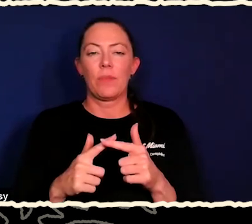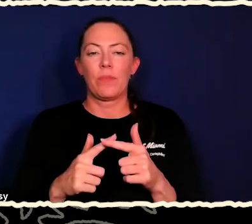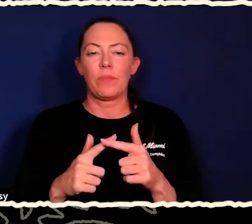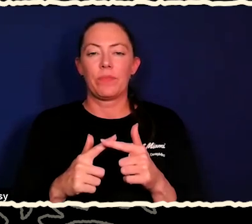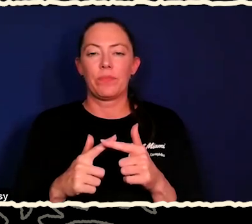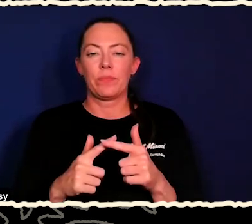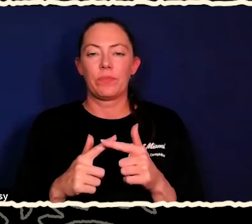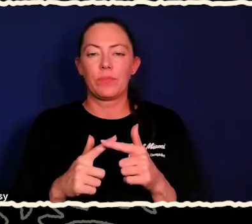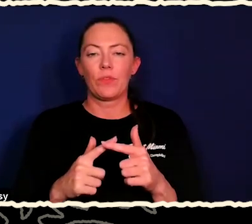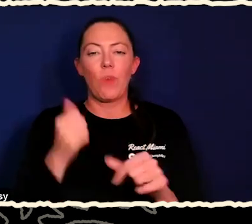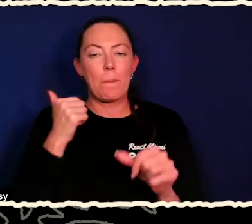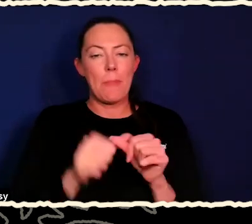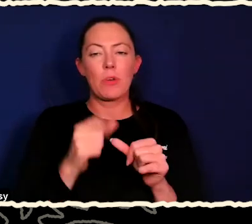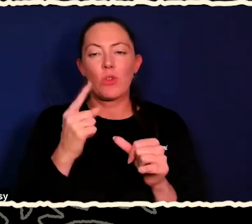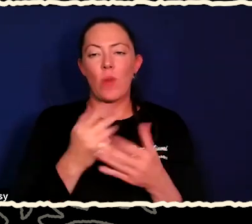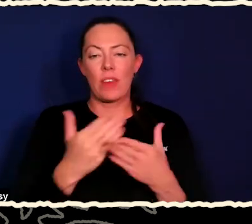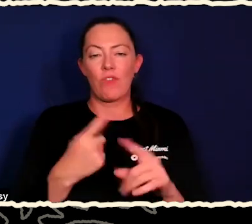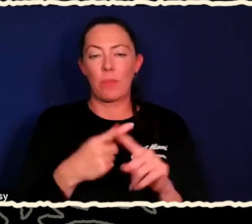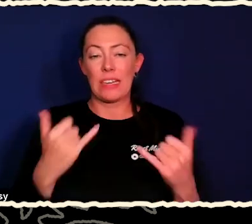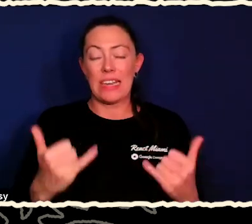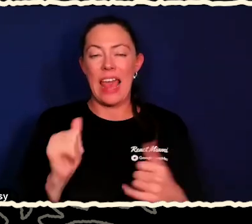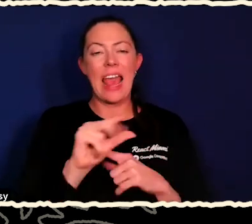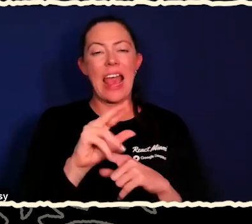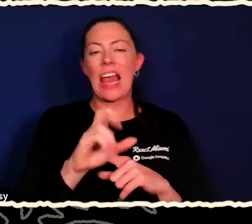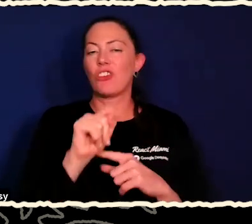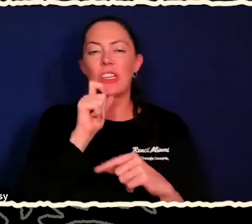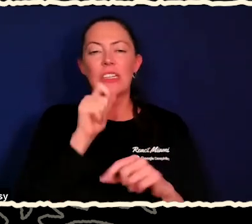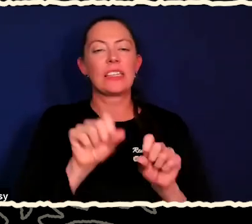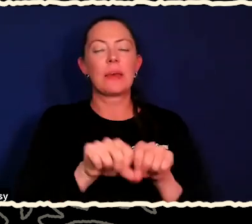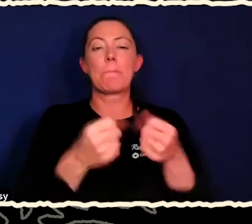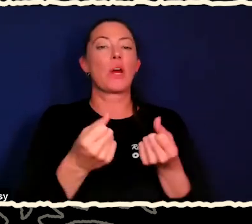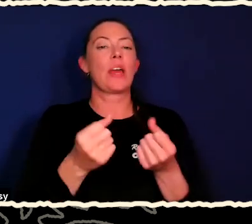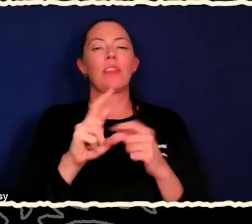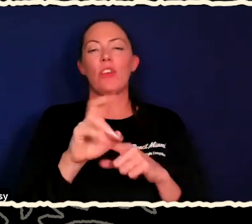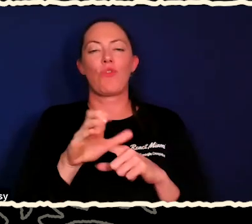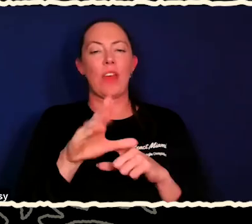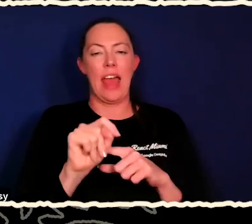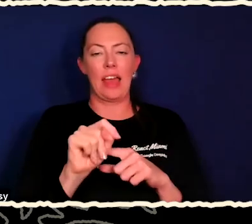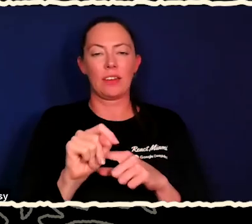Everything else is just applying these ideas consistently.